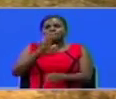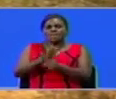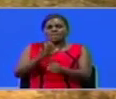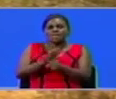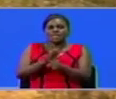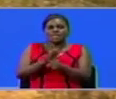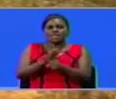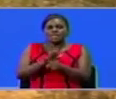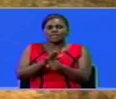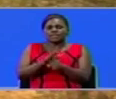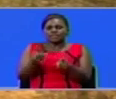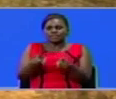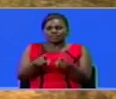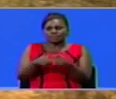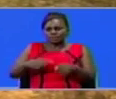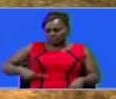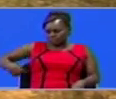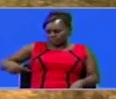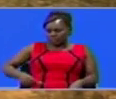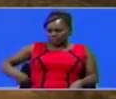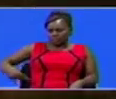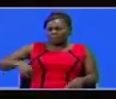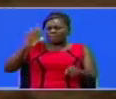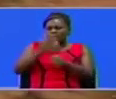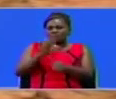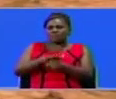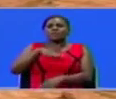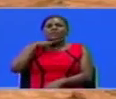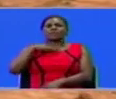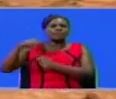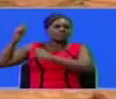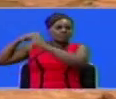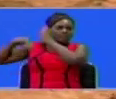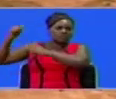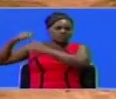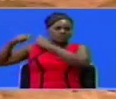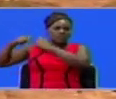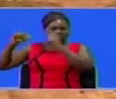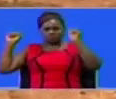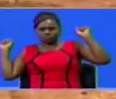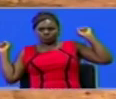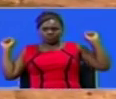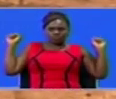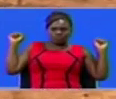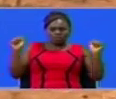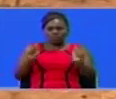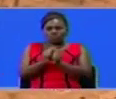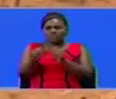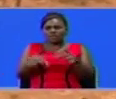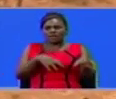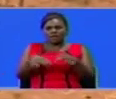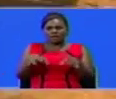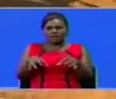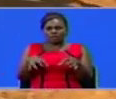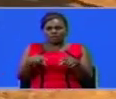alafu tunaita suruai pia bado wamekufa kwa wengi sana. Traditionally, herders have grazed their livestock alongside wild animals with